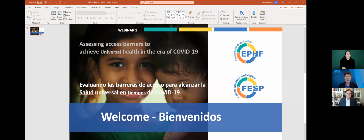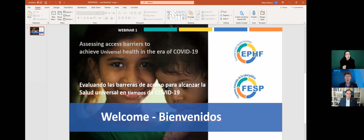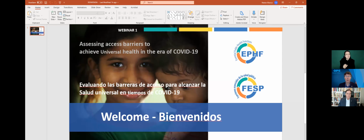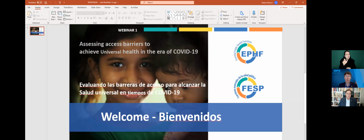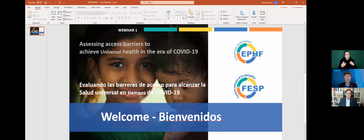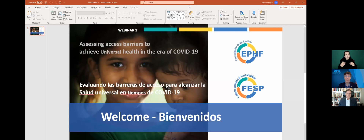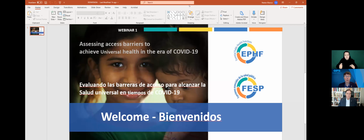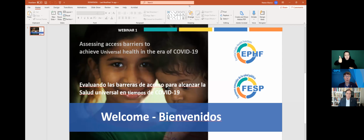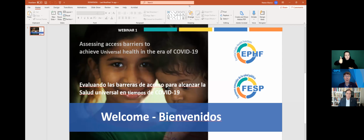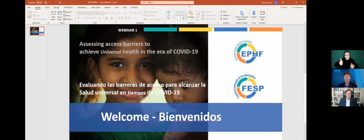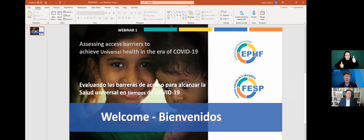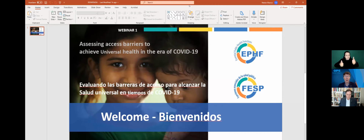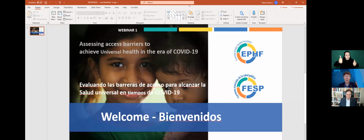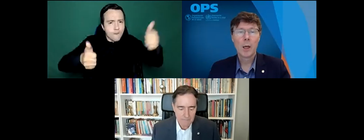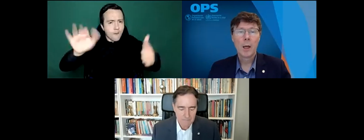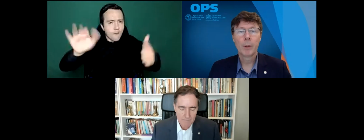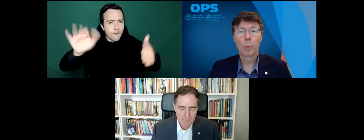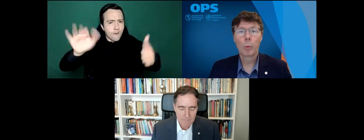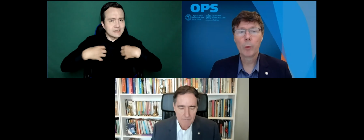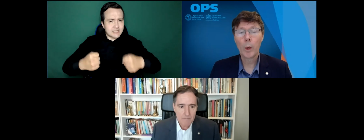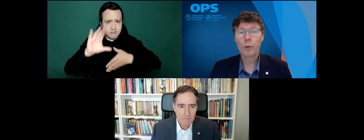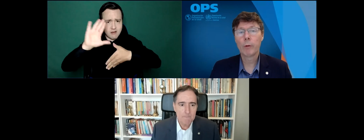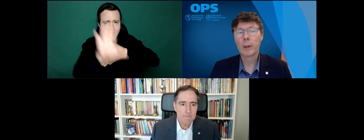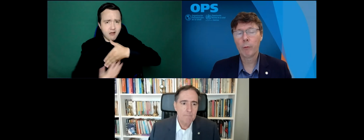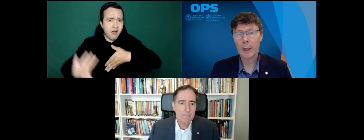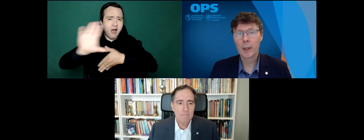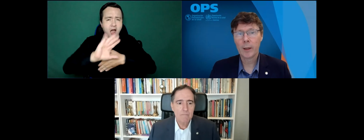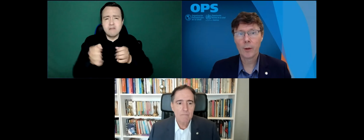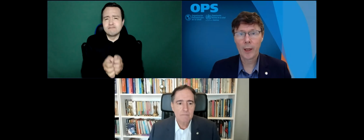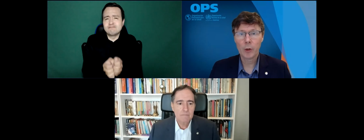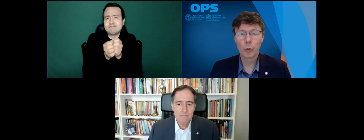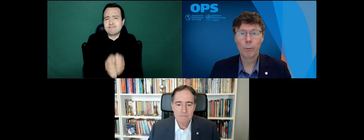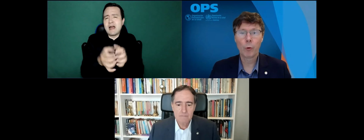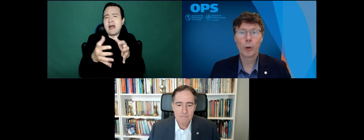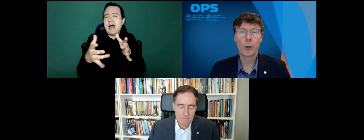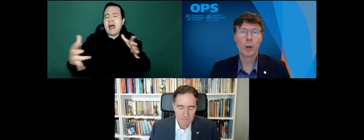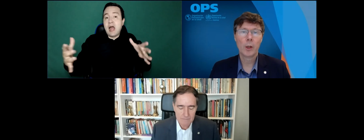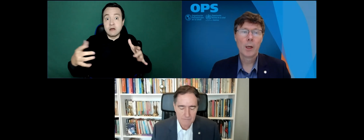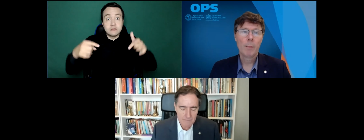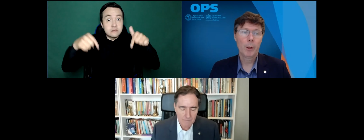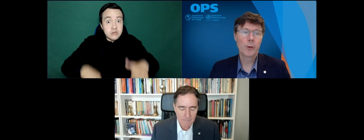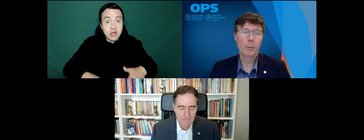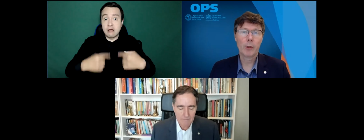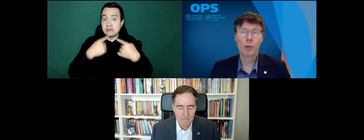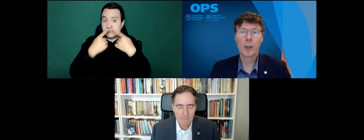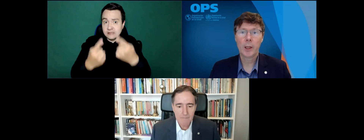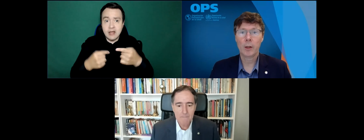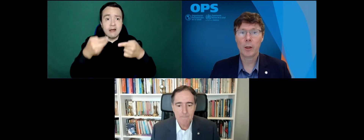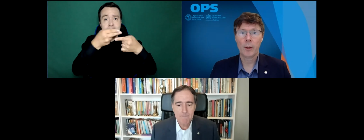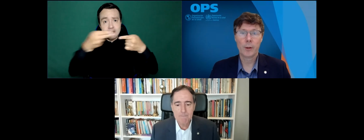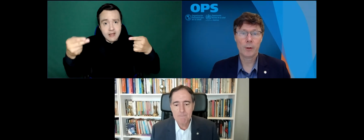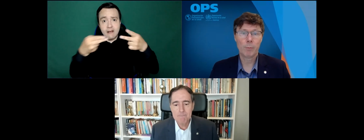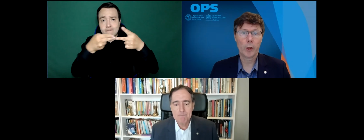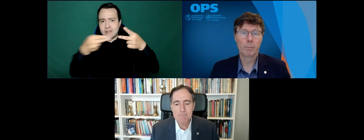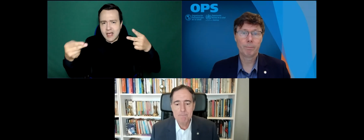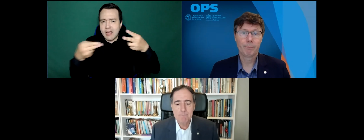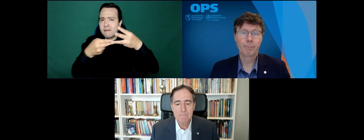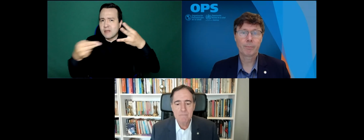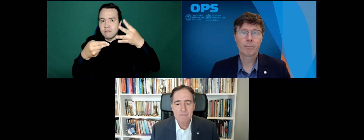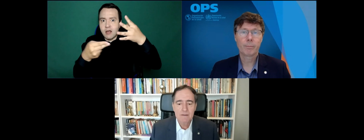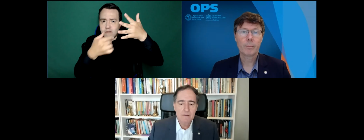many, unfortunately, to name here, but we want to really recognize and thank you for your participation here this